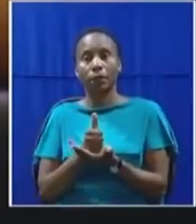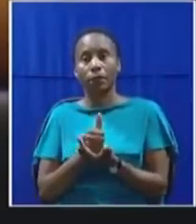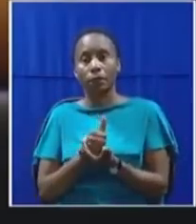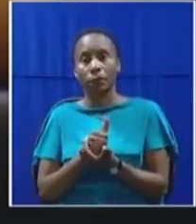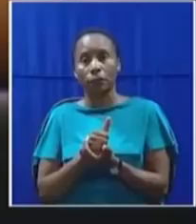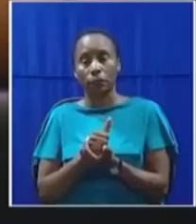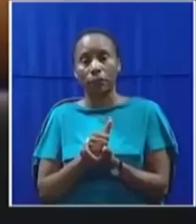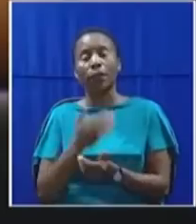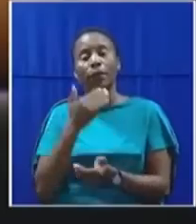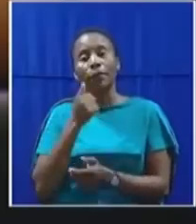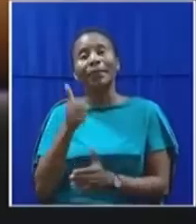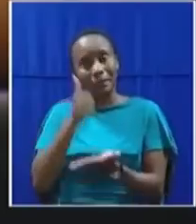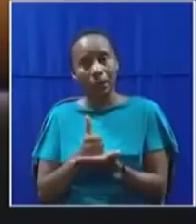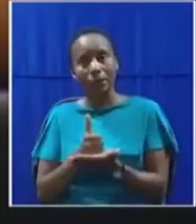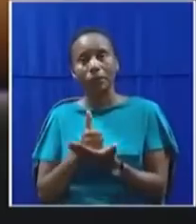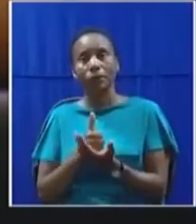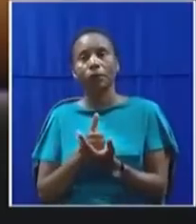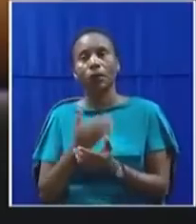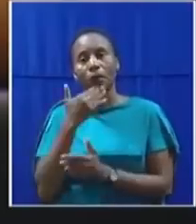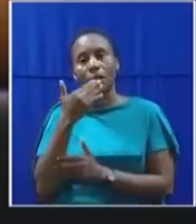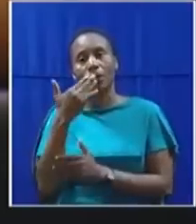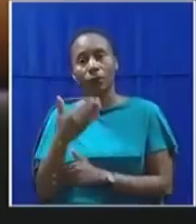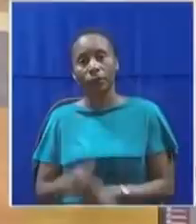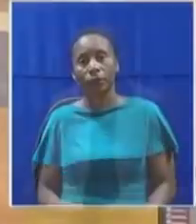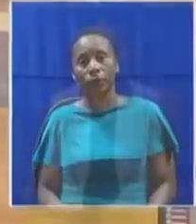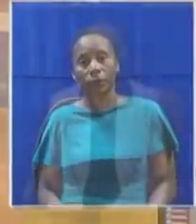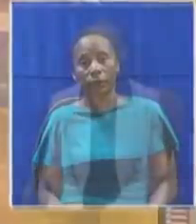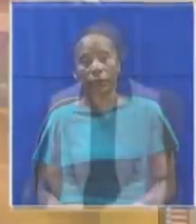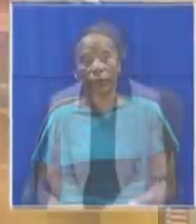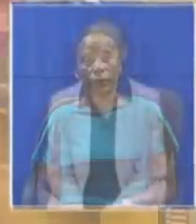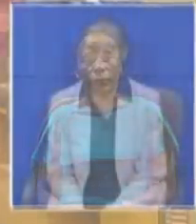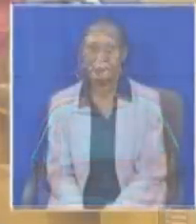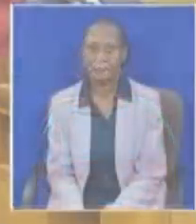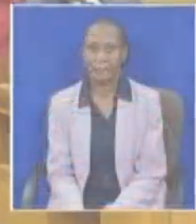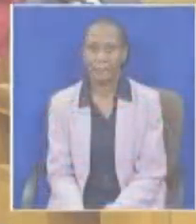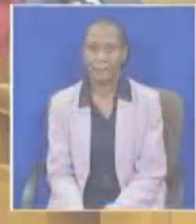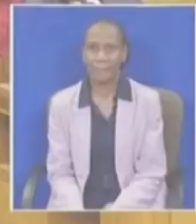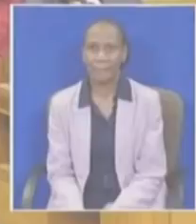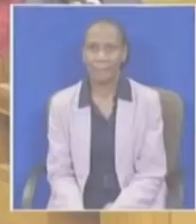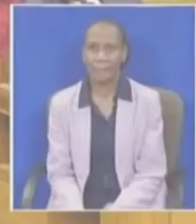direct anything. Can you please take your seat? I thank you. Thank you. Honorable Mike.